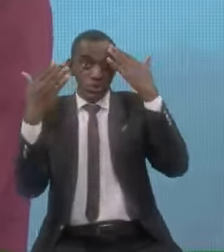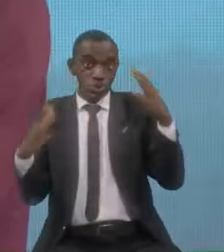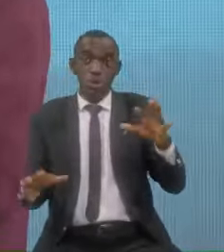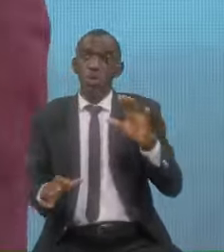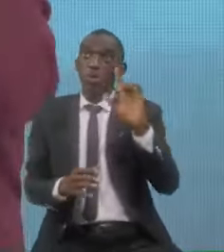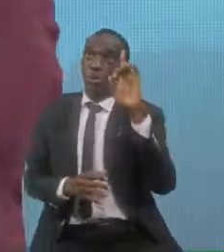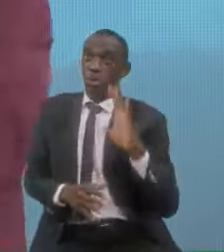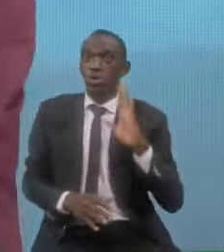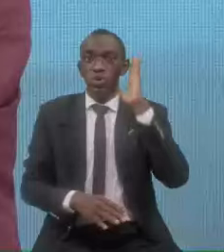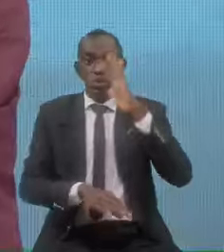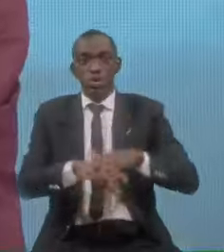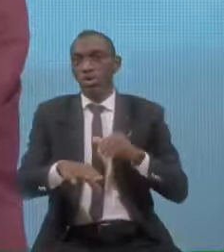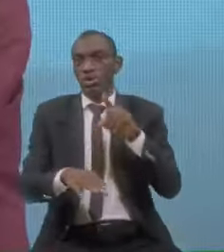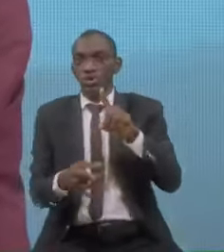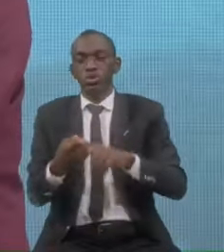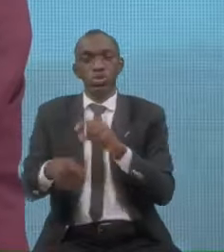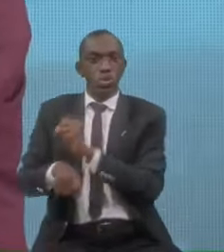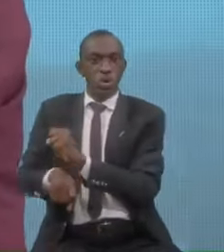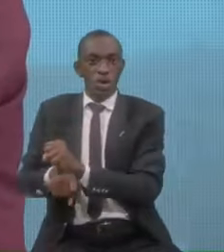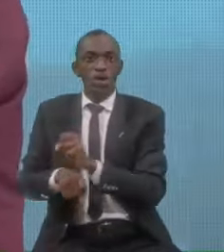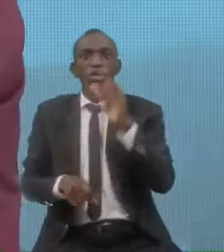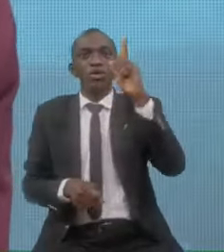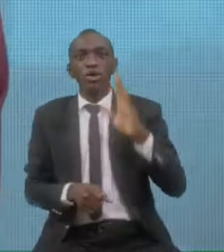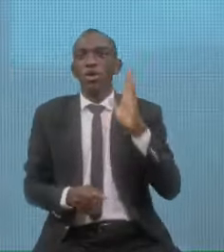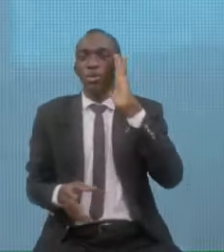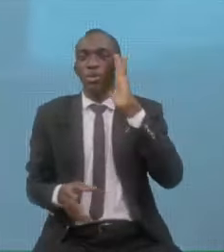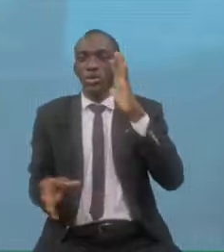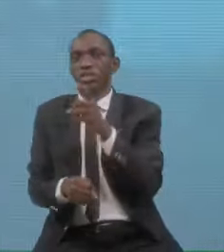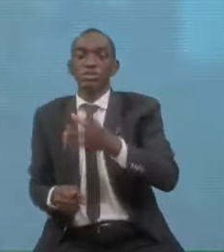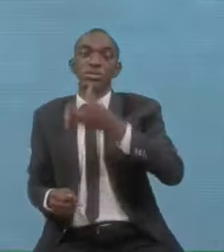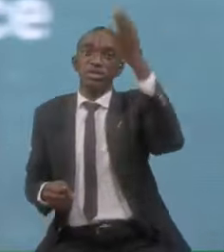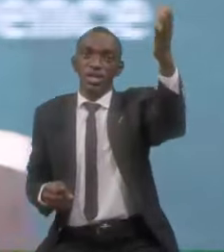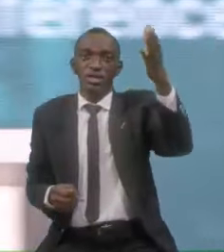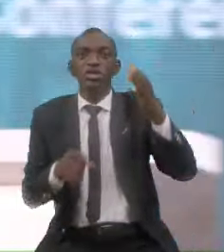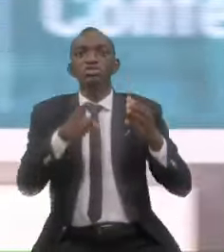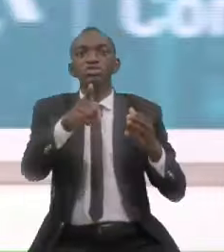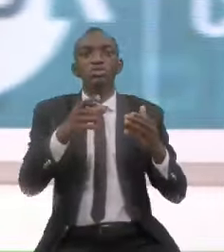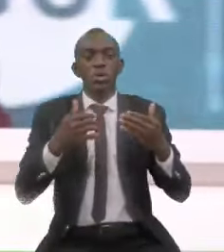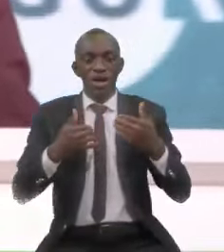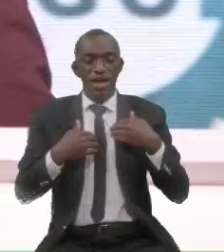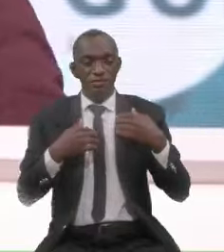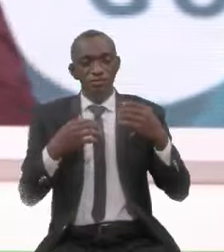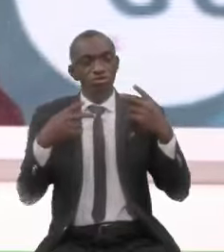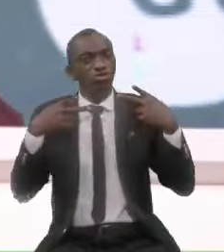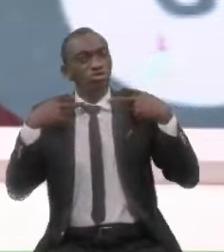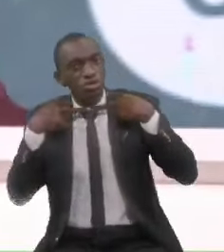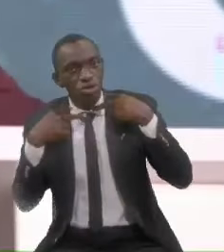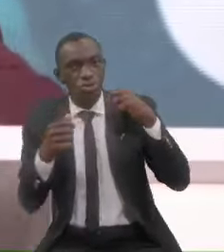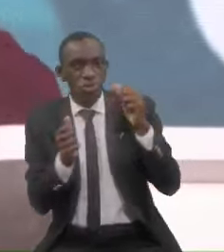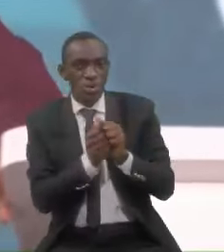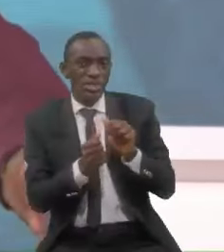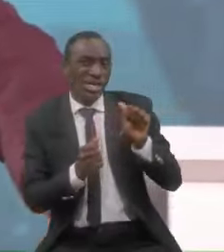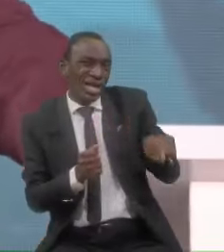to. We have been yoked with the ass of a man, the